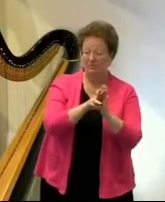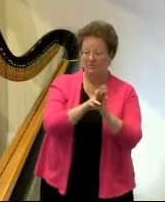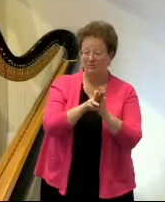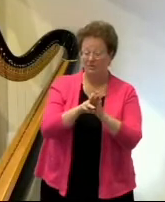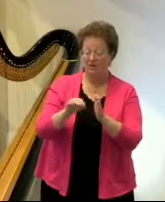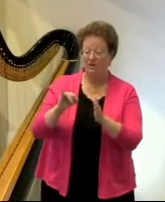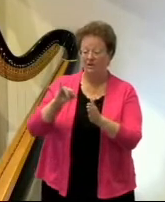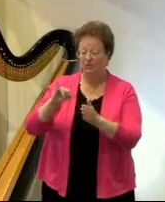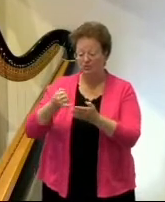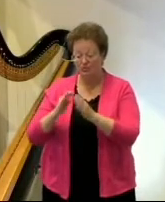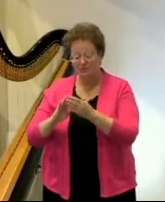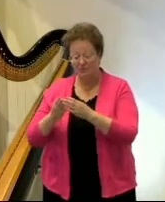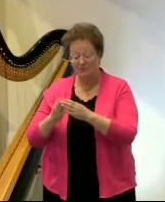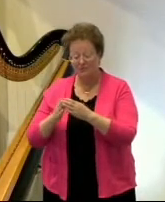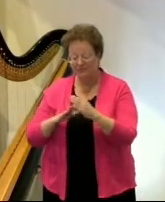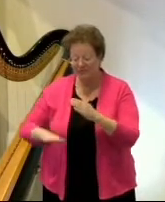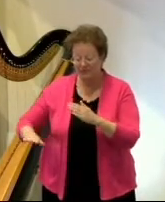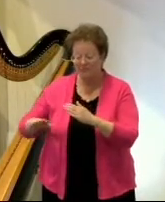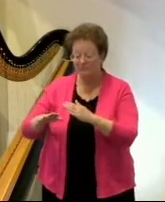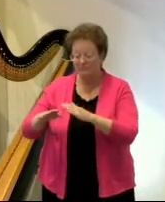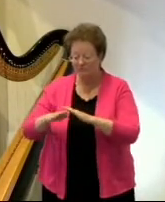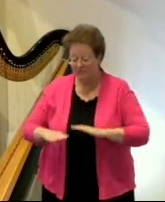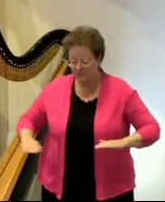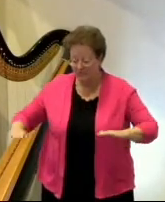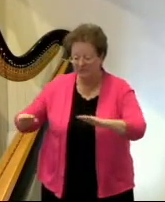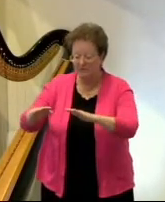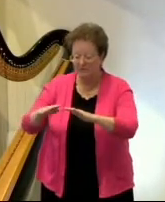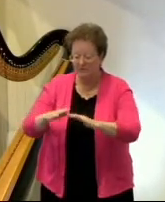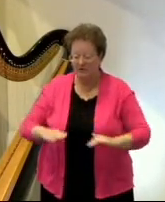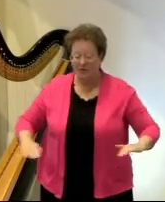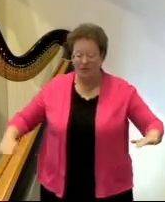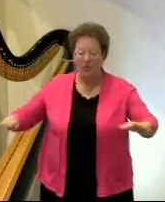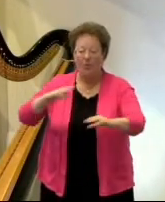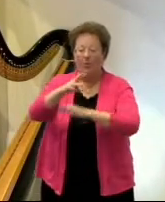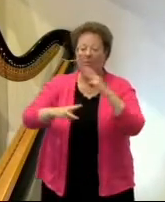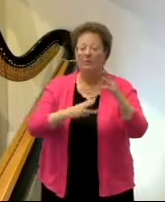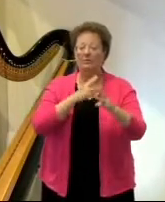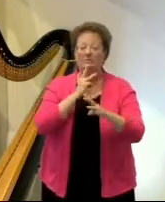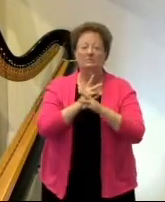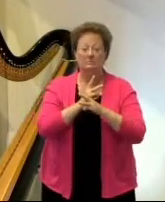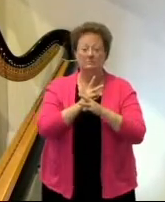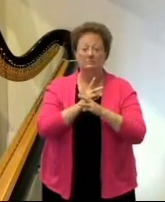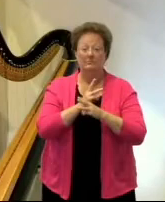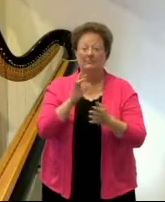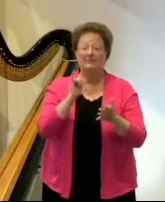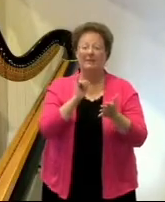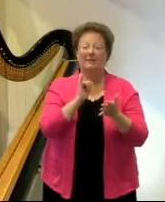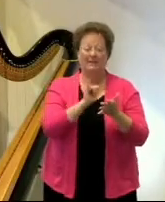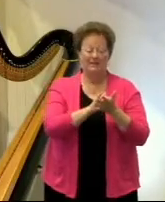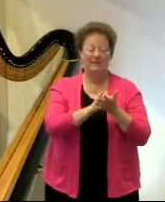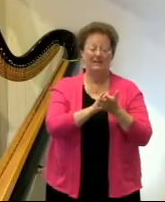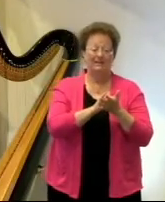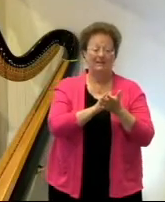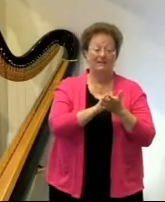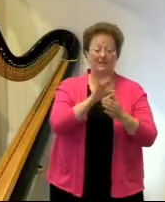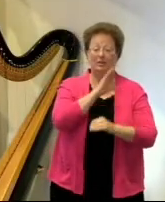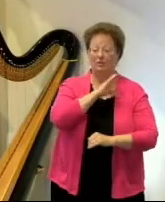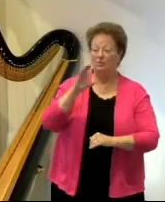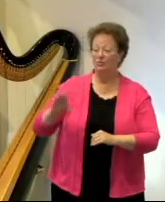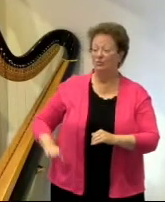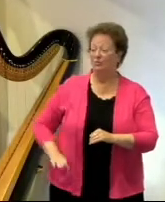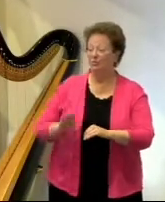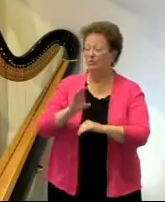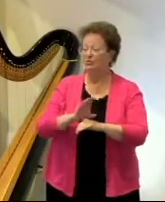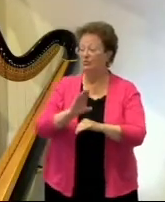Judea and Samaria, and to the ends of the earth." That is what the Christian church